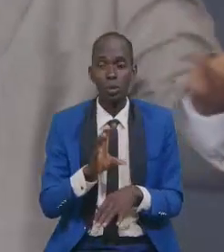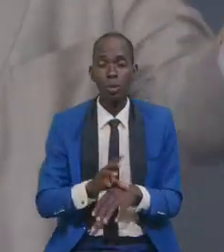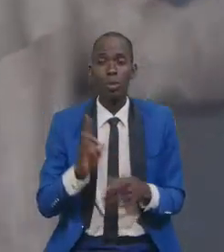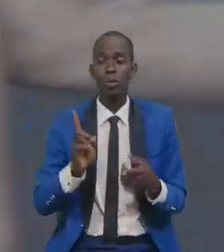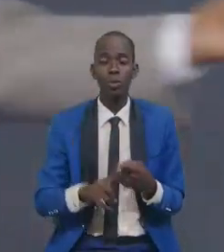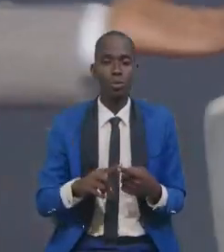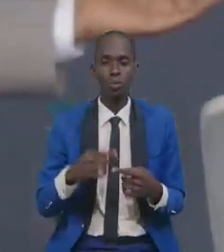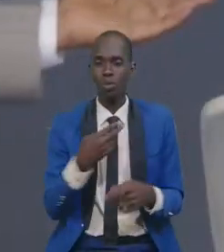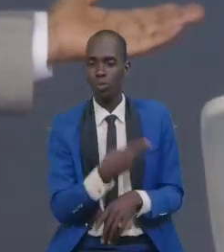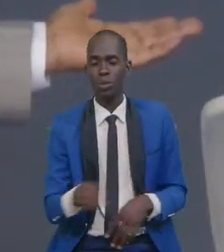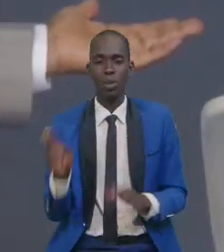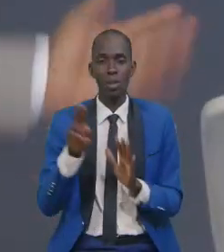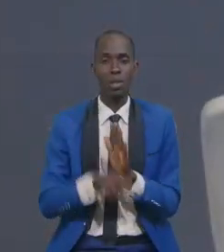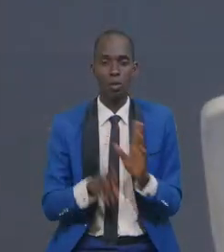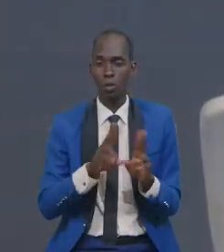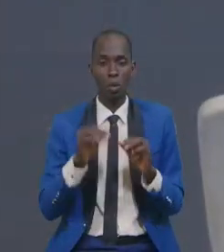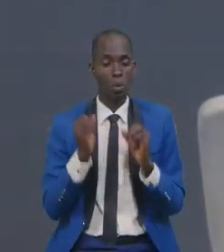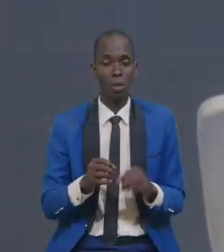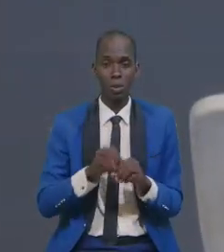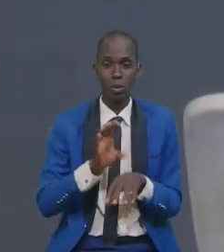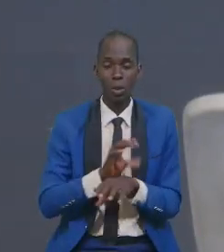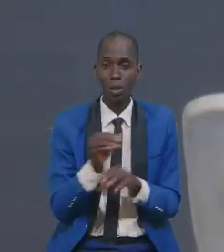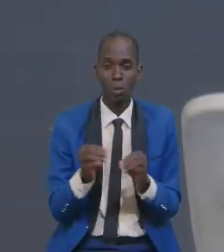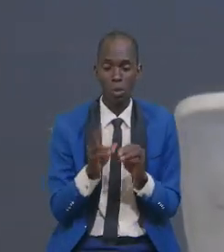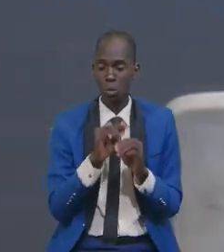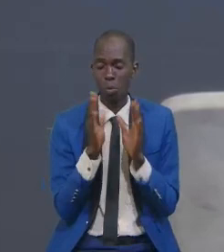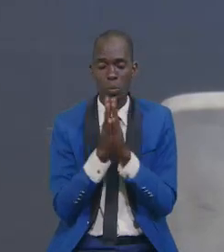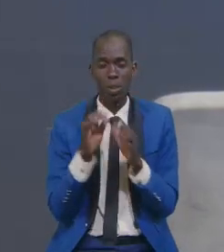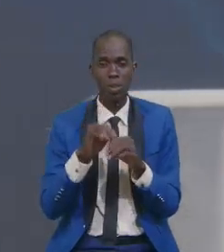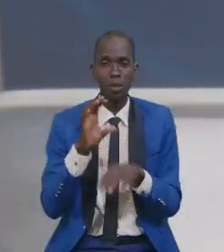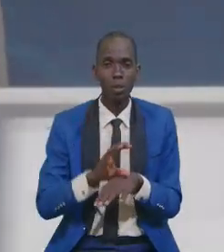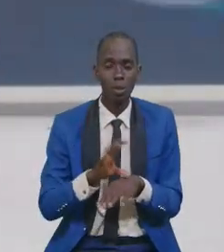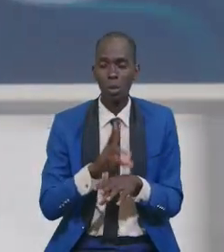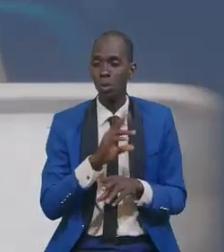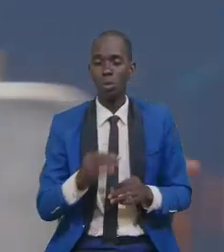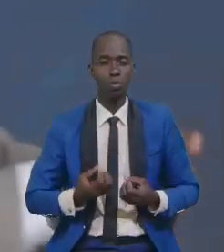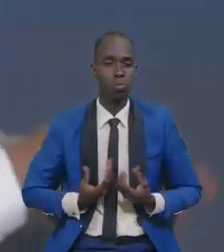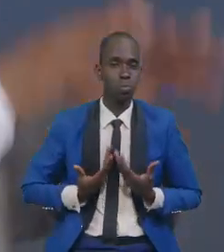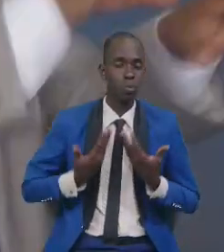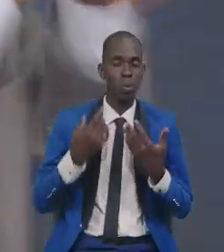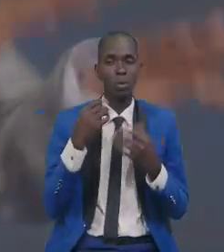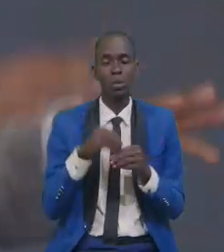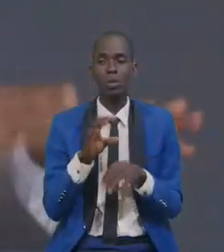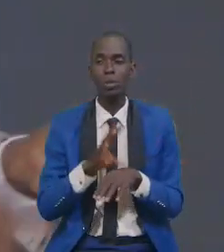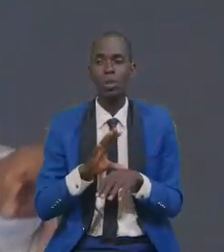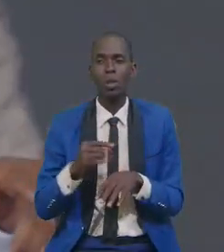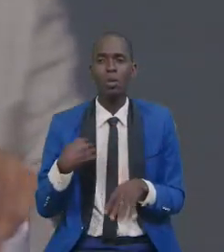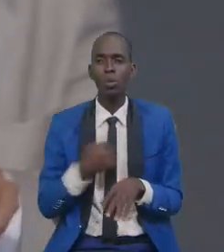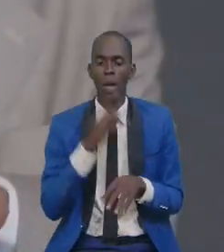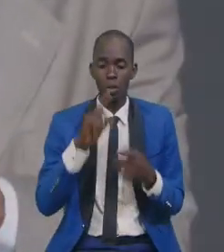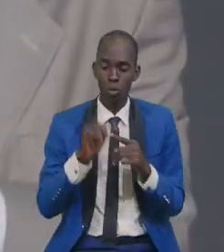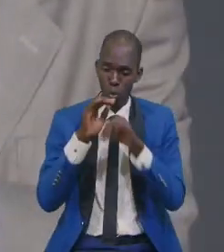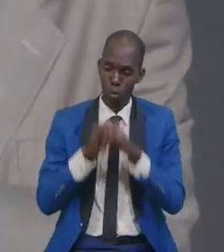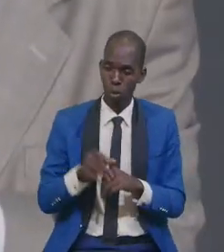nonentity, no power, no prayer, no passion, and we're to worship you rather